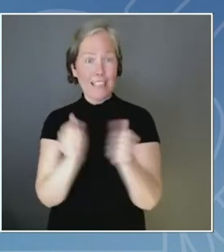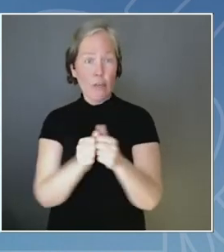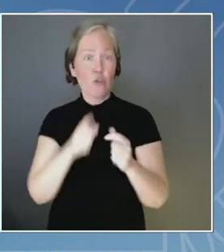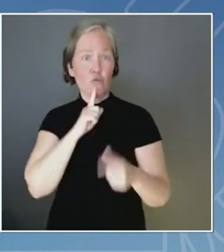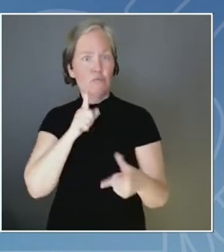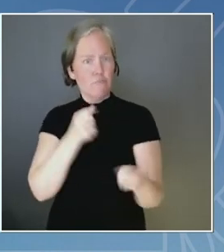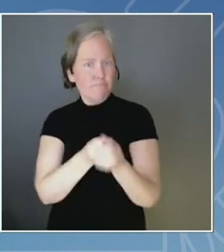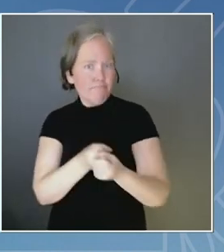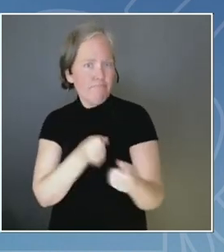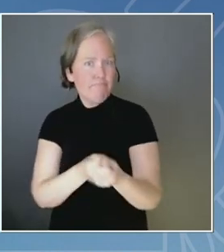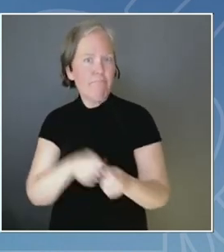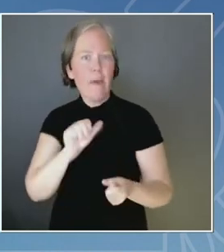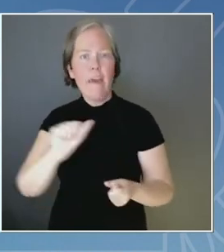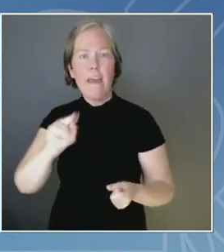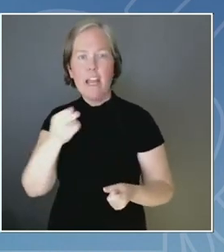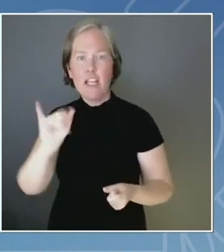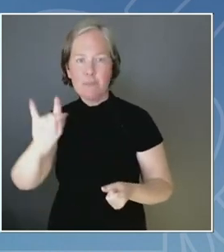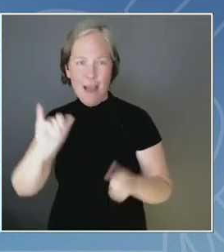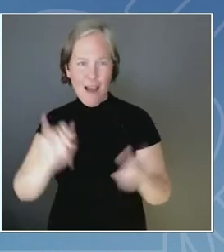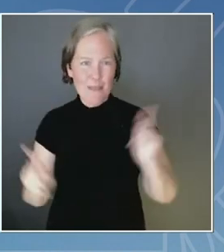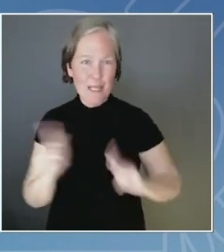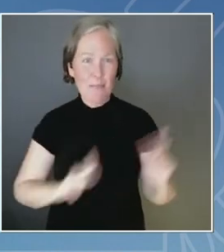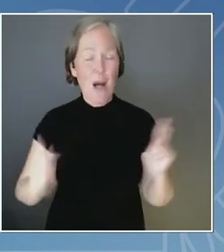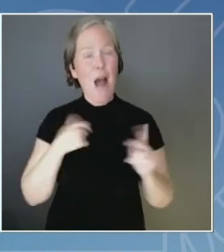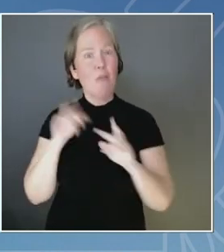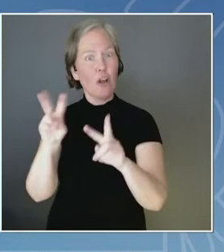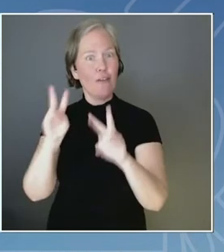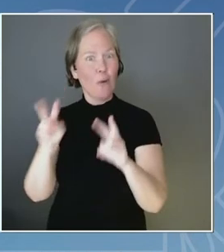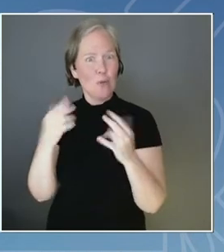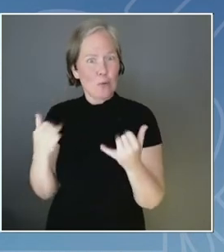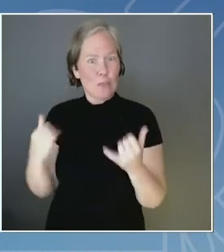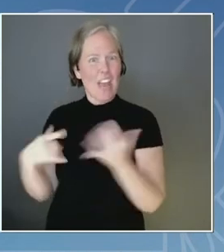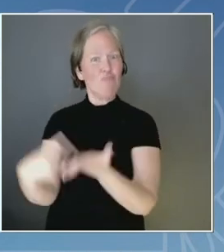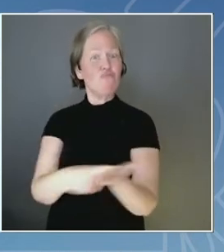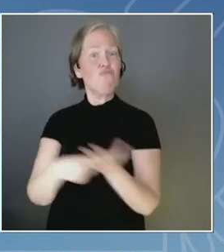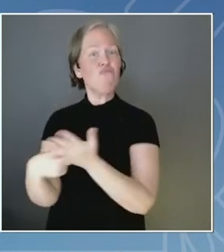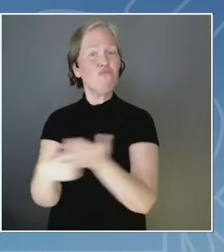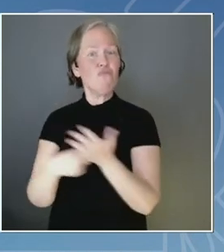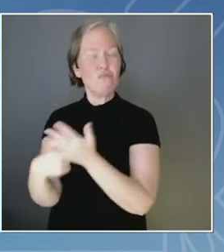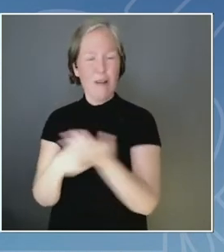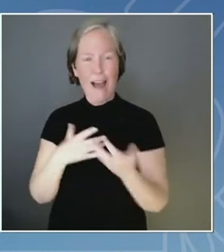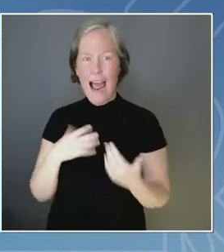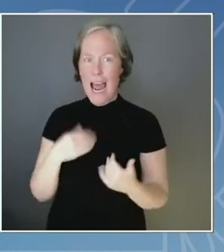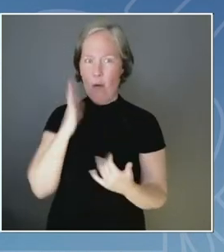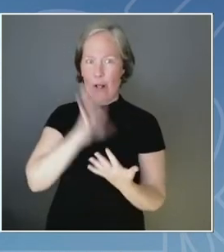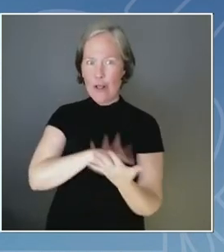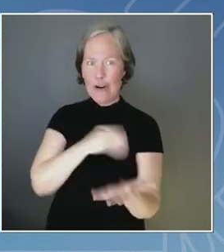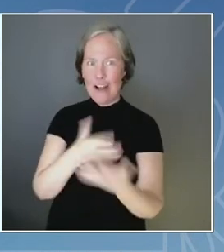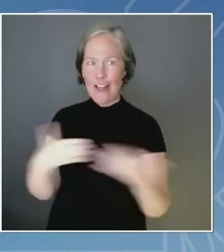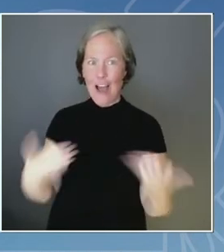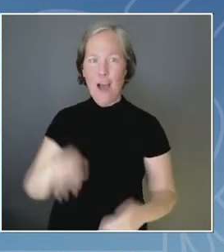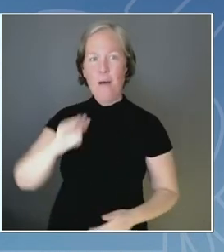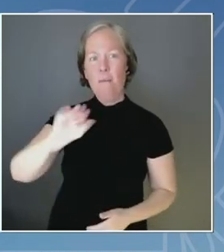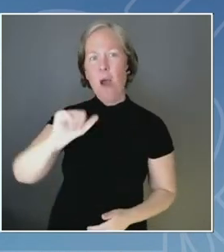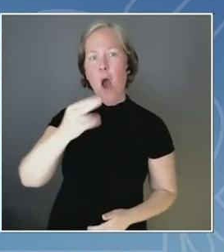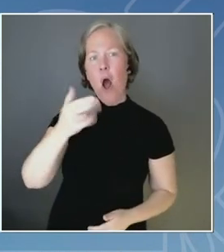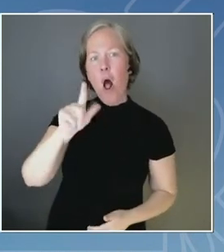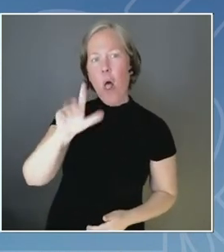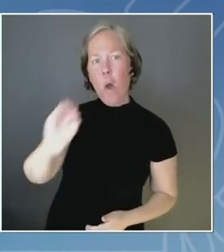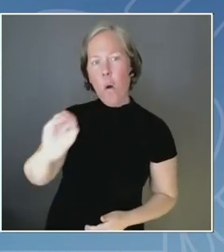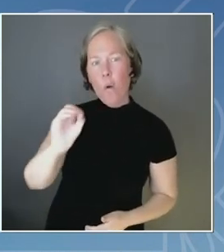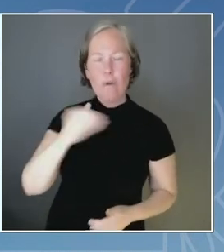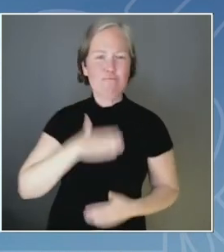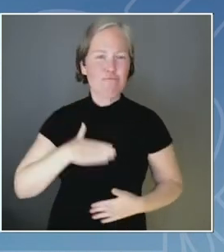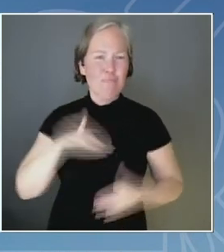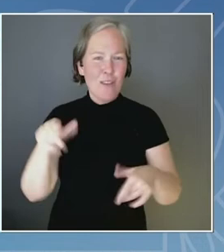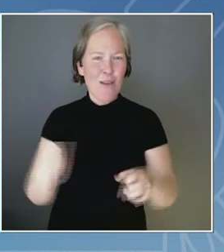forward to today's dialogue and to the chance to learn from you. Mahalo for the opportunity to join you today. Richard, back to you. Thank you so much,